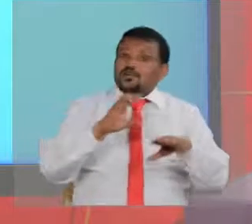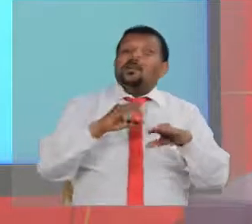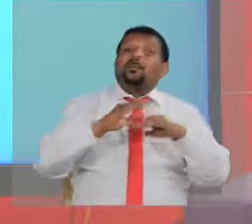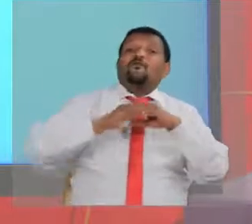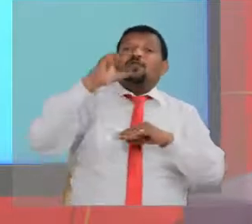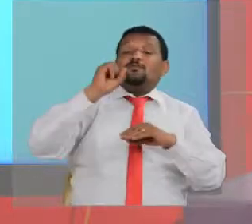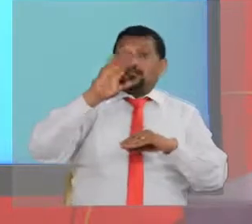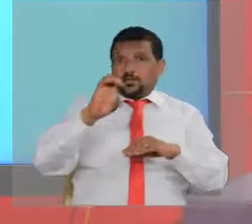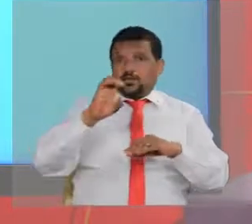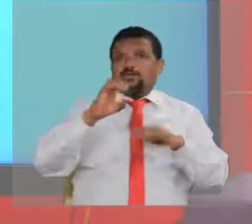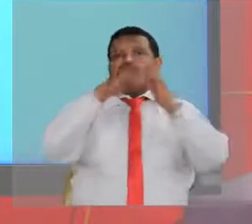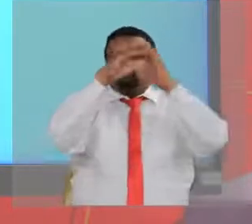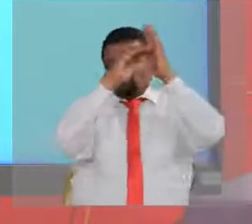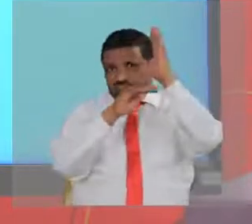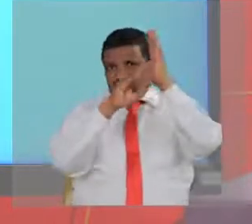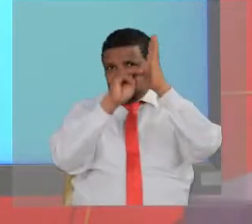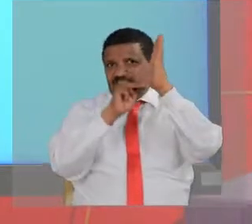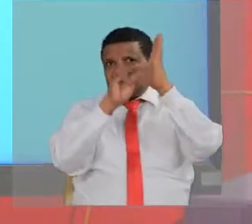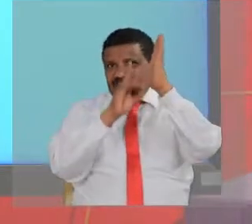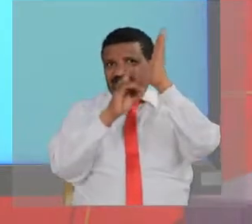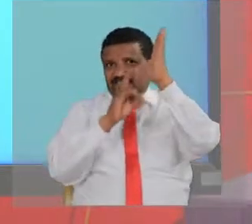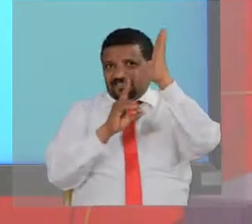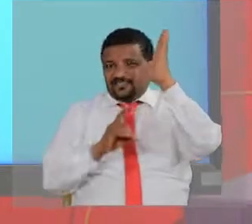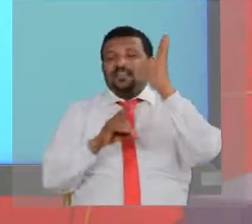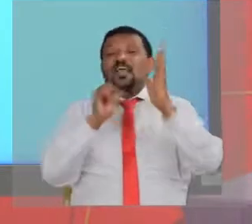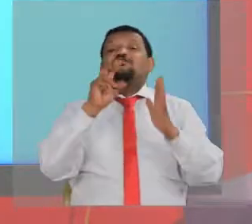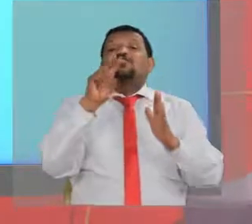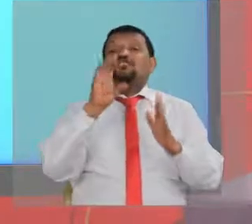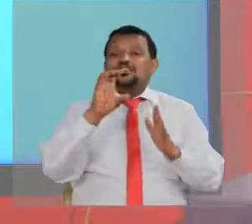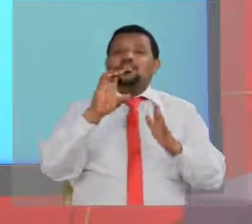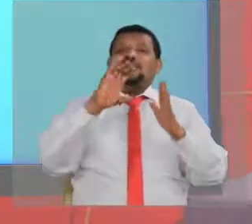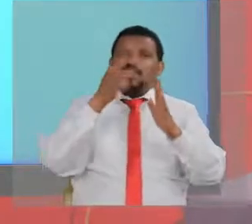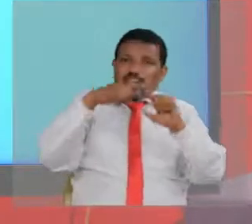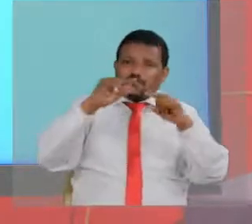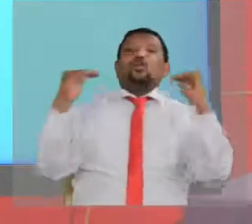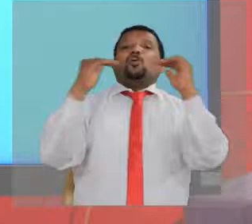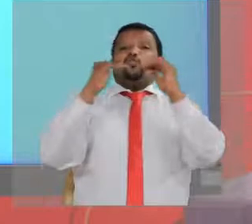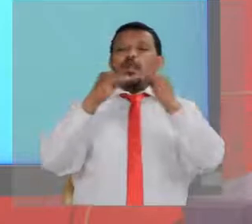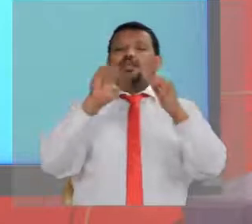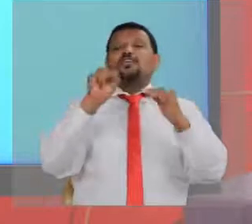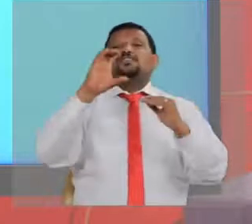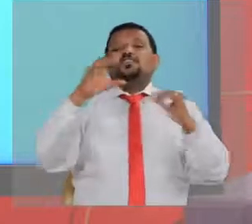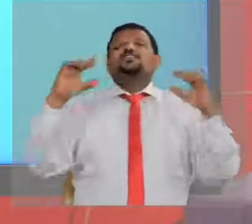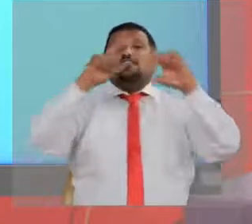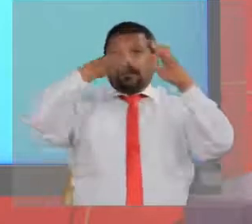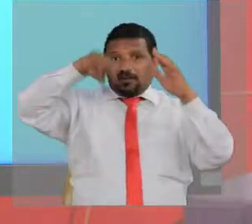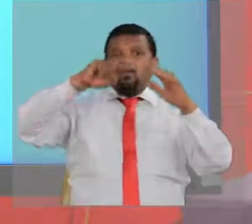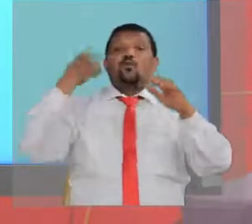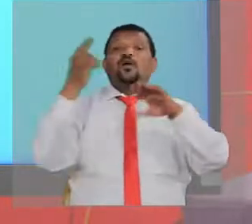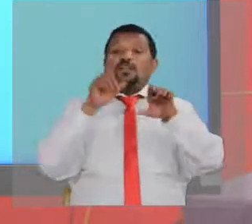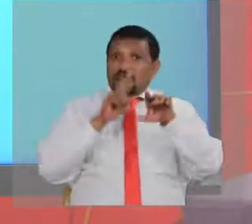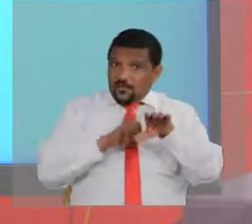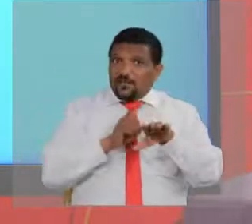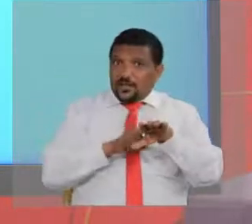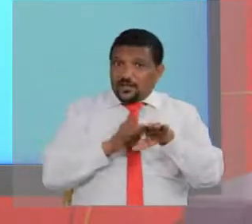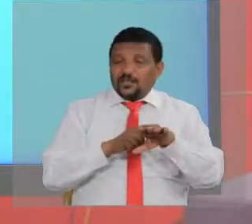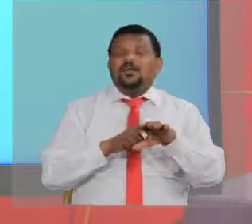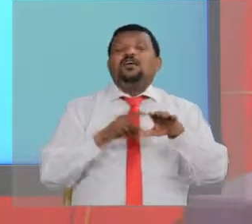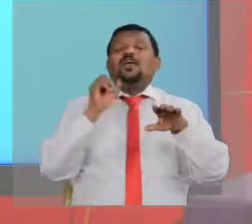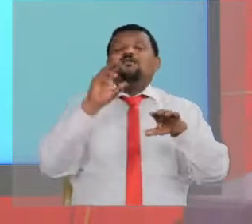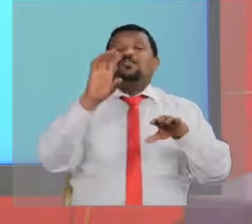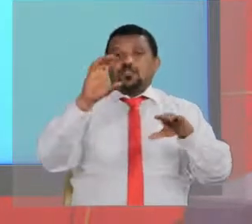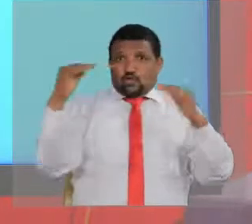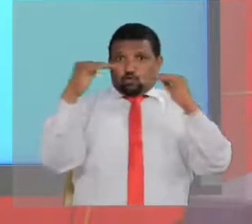decreases. At this point, the ABC curve equals to the AC curve. Whenever ABC equals